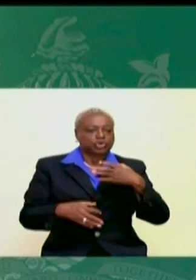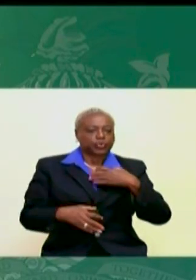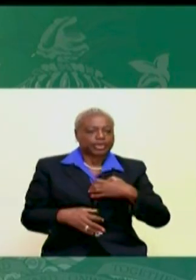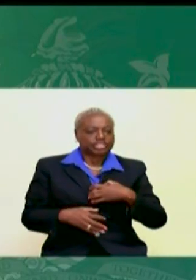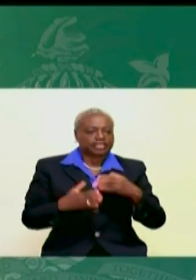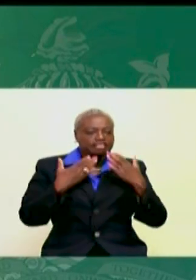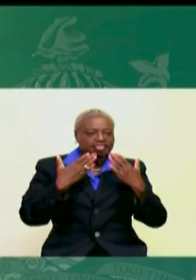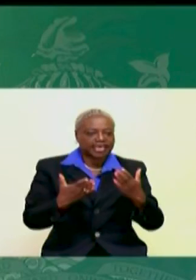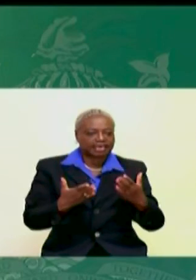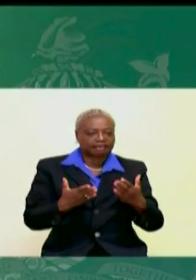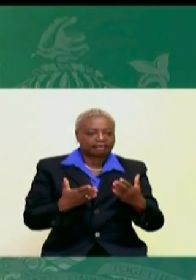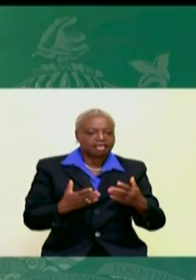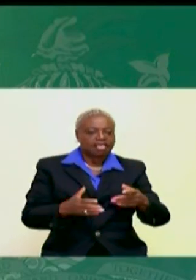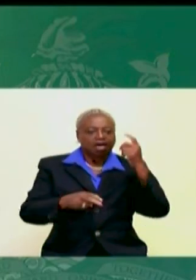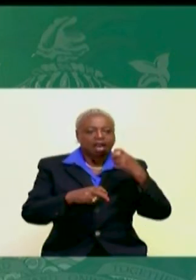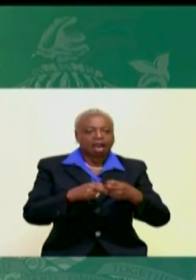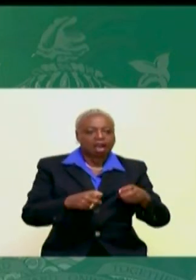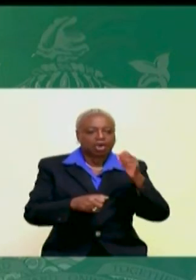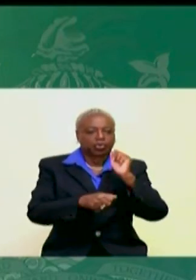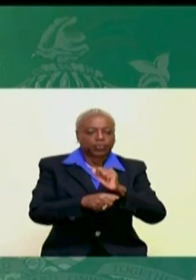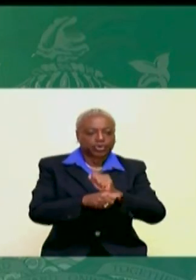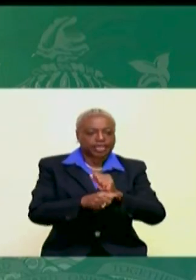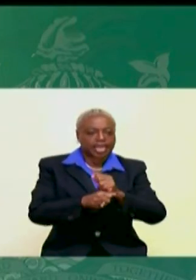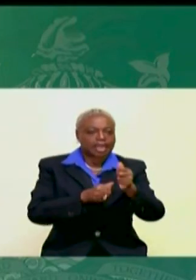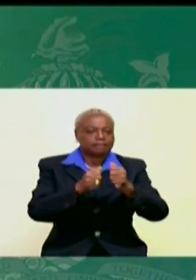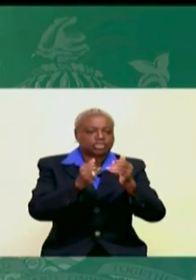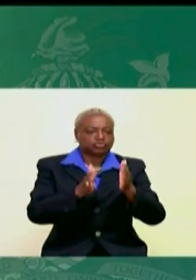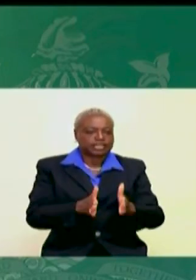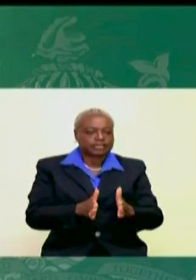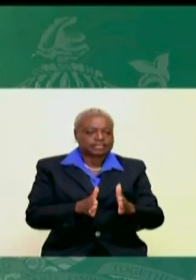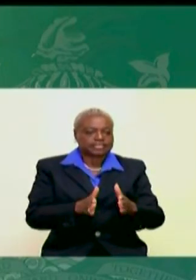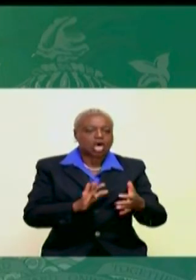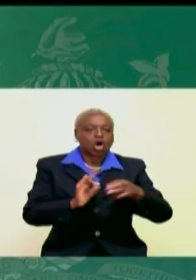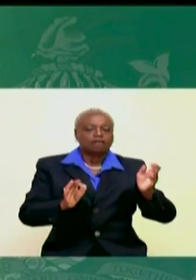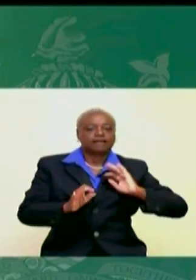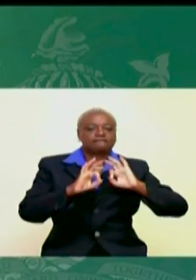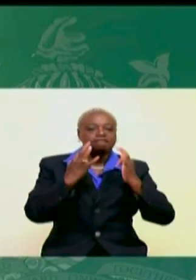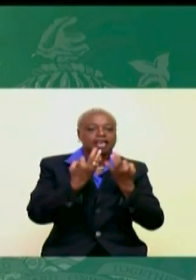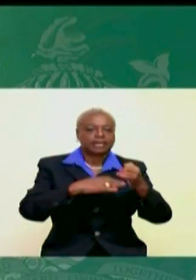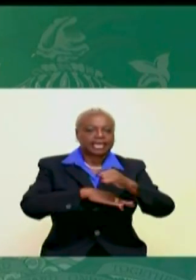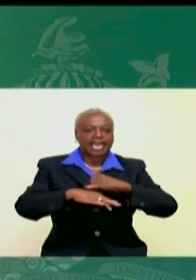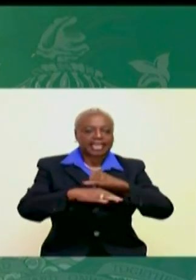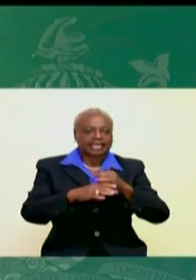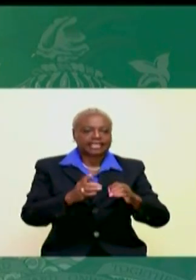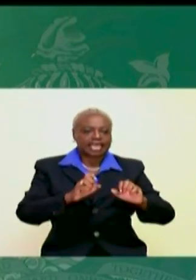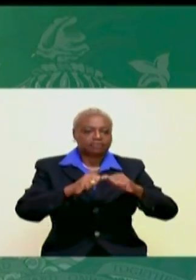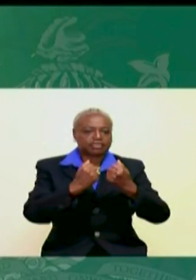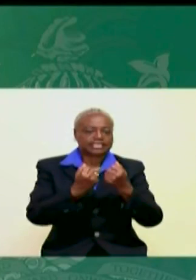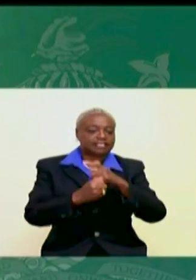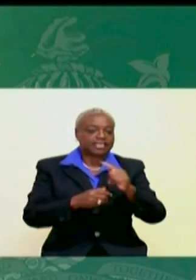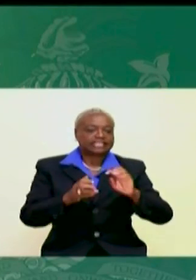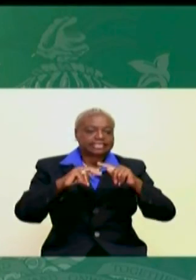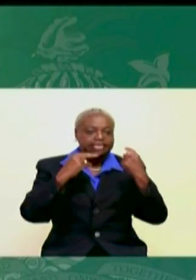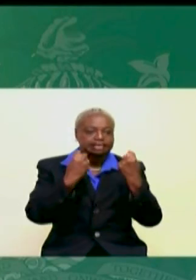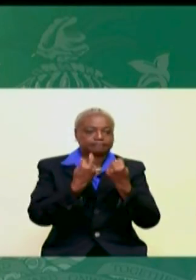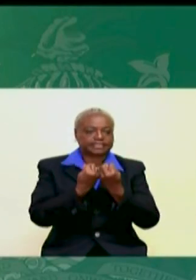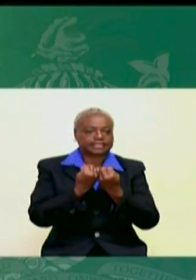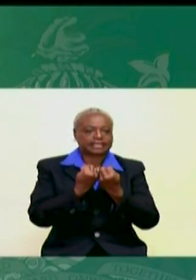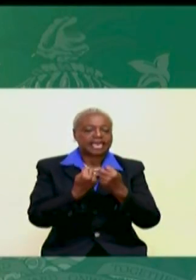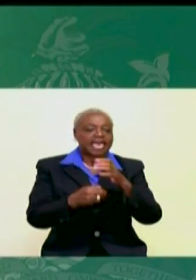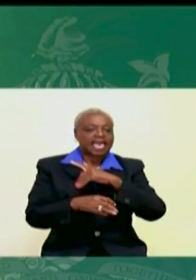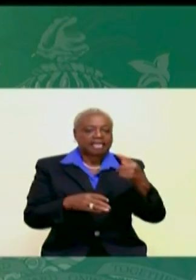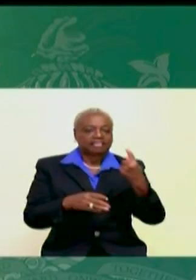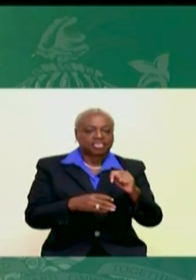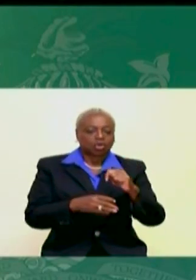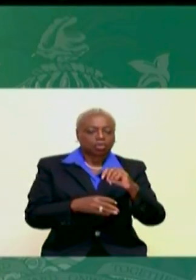I also would like to thank the hardworking administrators of our Family Island districts and their respective teams, and the